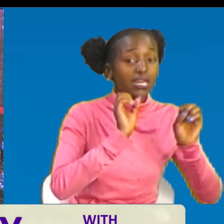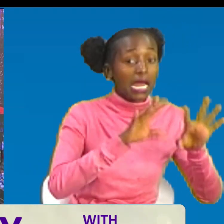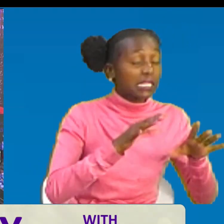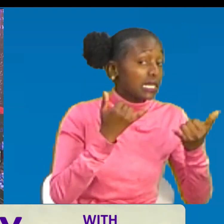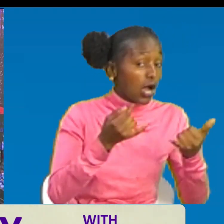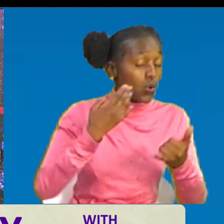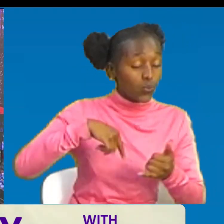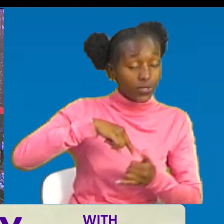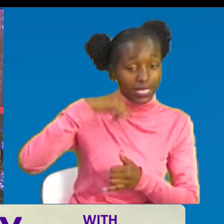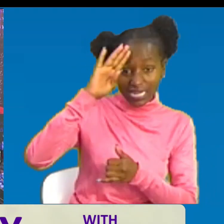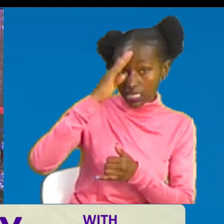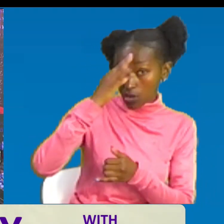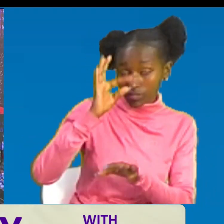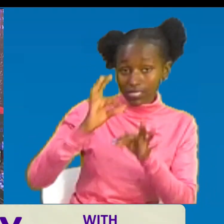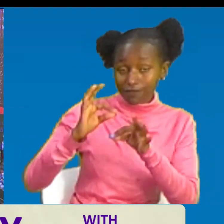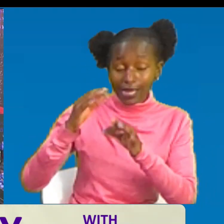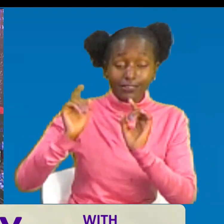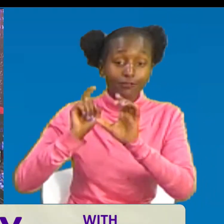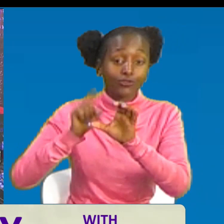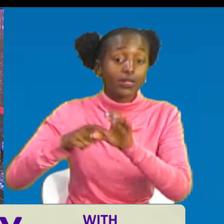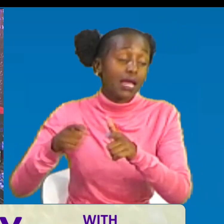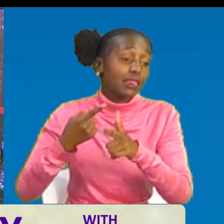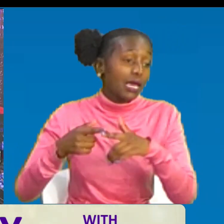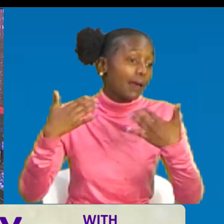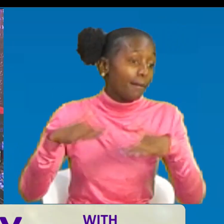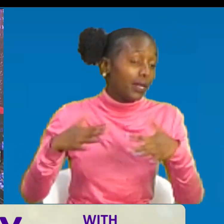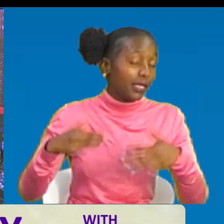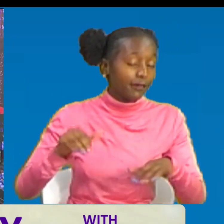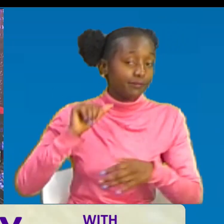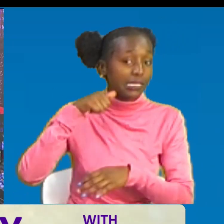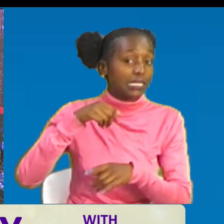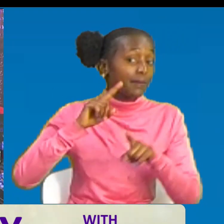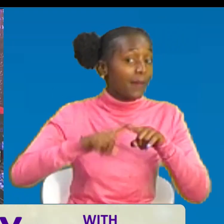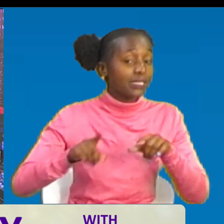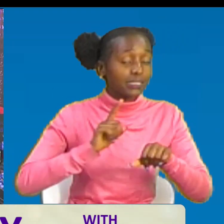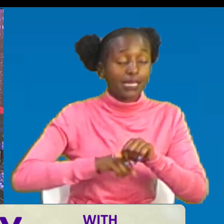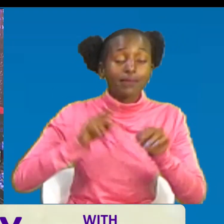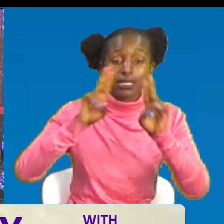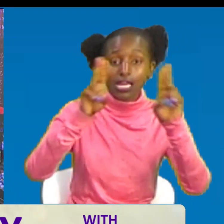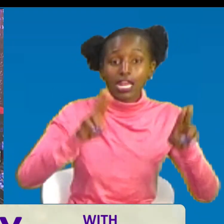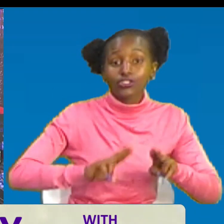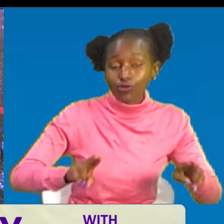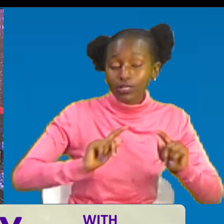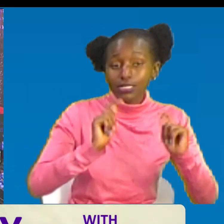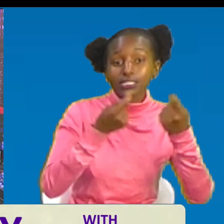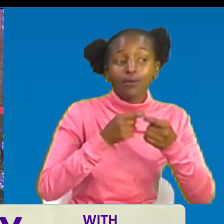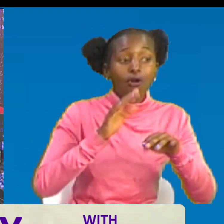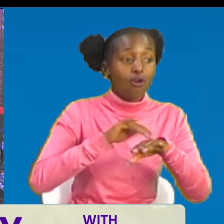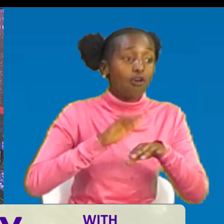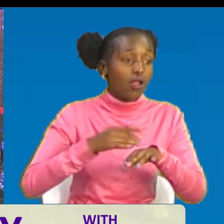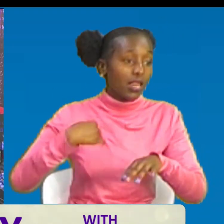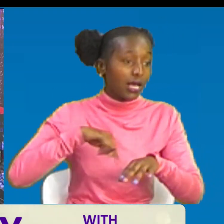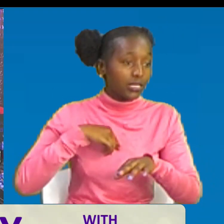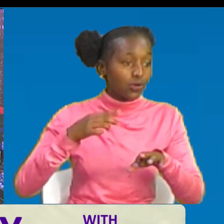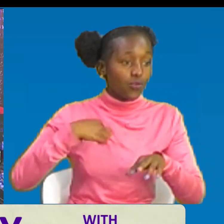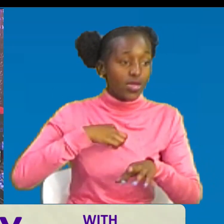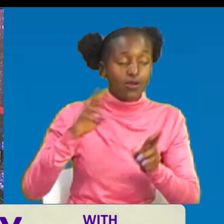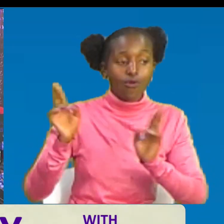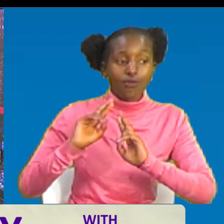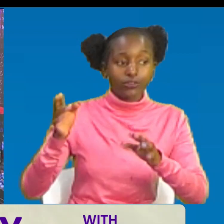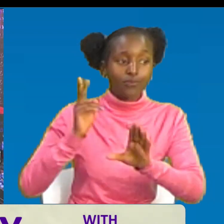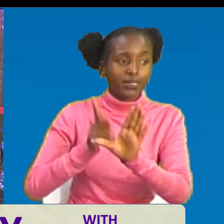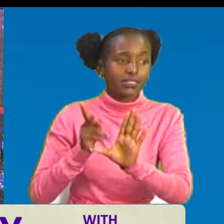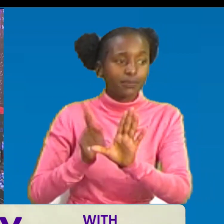he'll be showing up. But then again, when the international teams call out, we're always out there to come out and participate. In Group